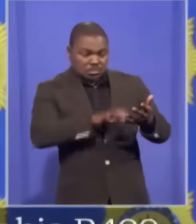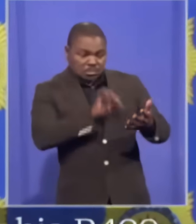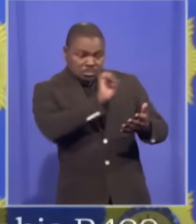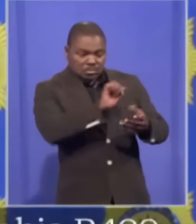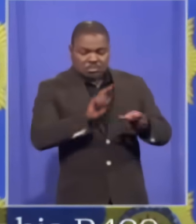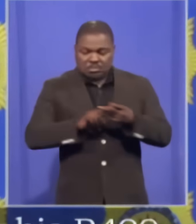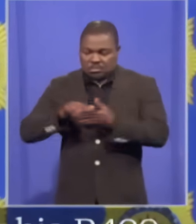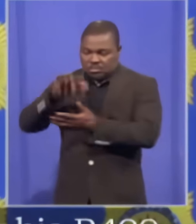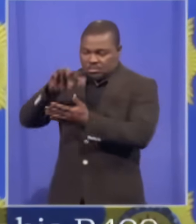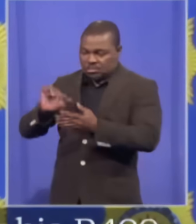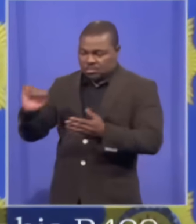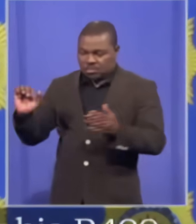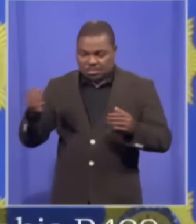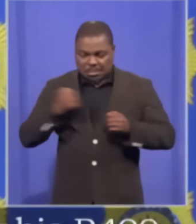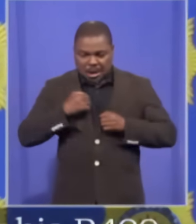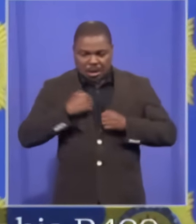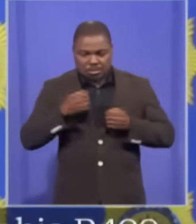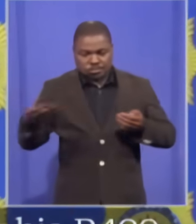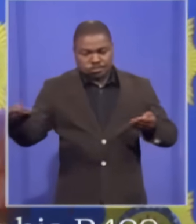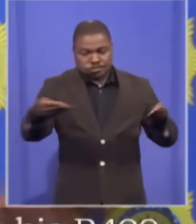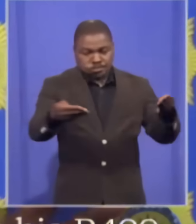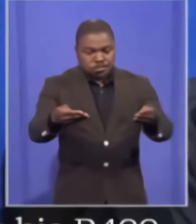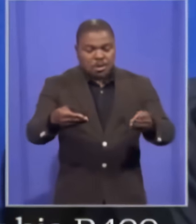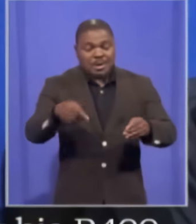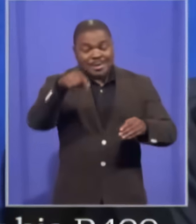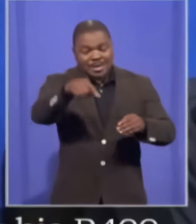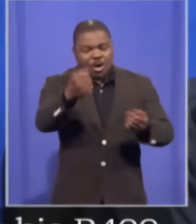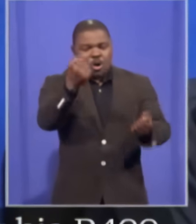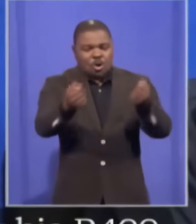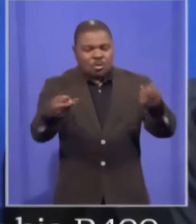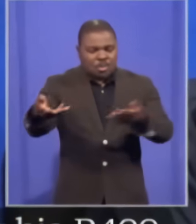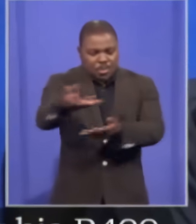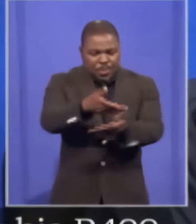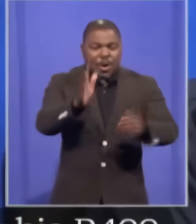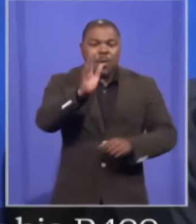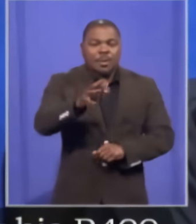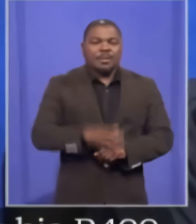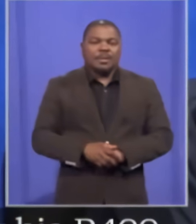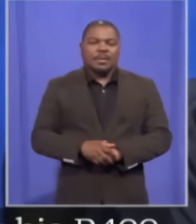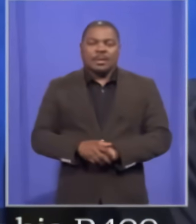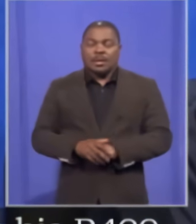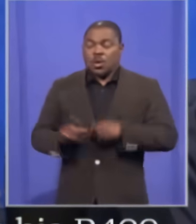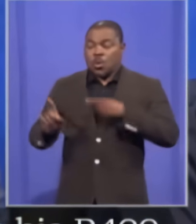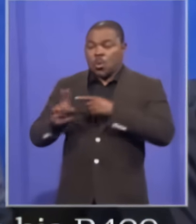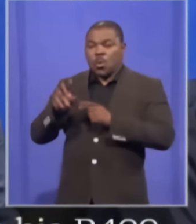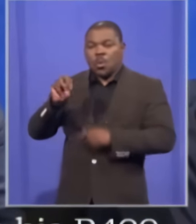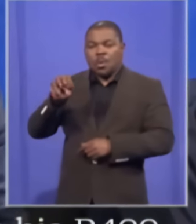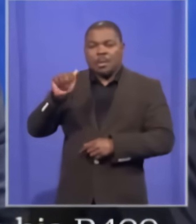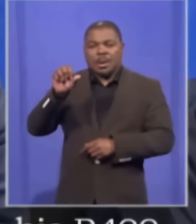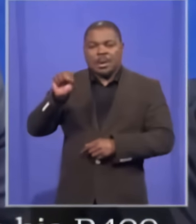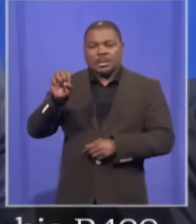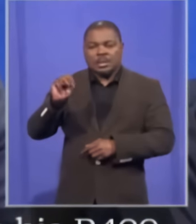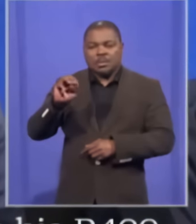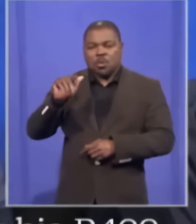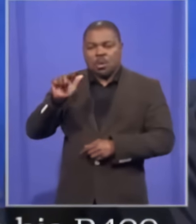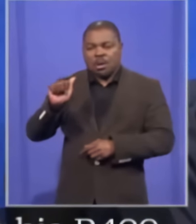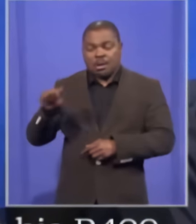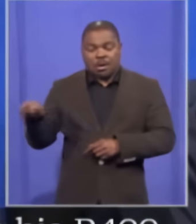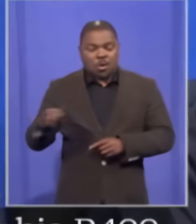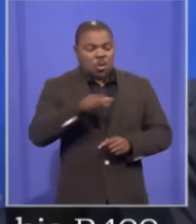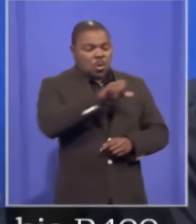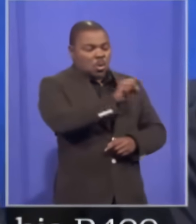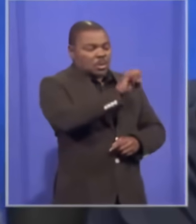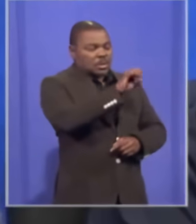and my affidavit is not yet ventilated. It will be ventilated at court. Masemola o laetše Sibiya go dula gae ka morago